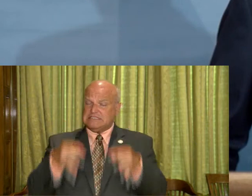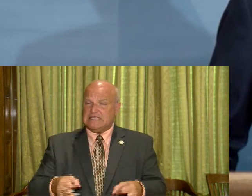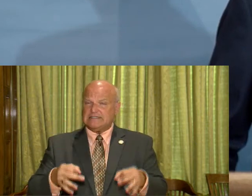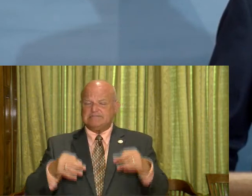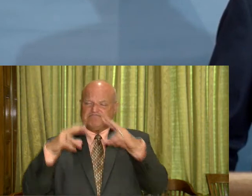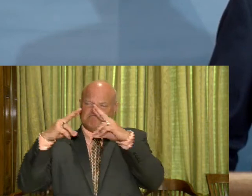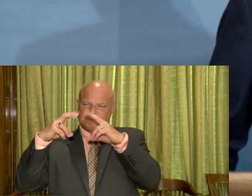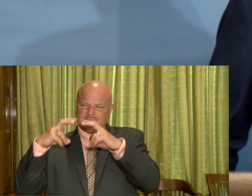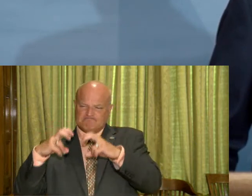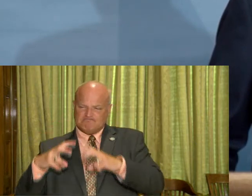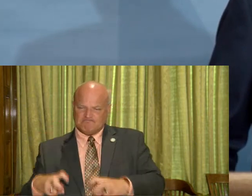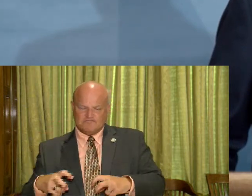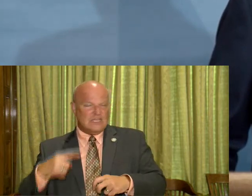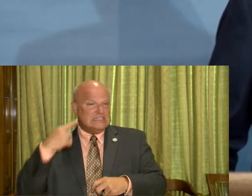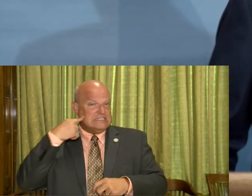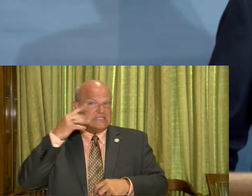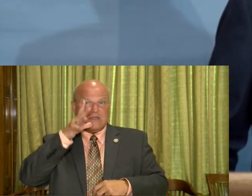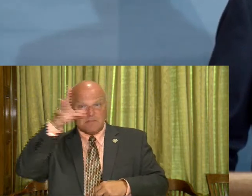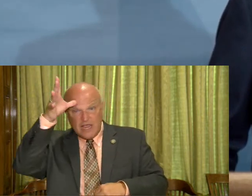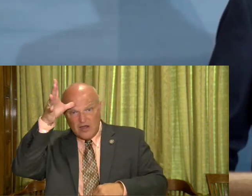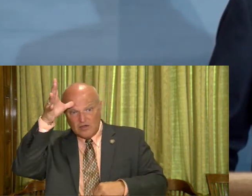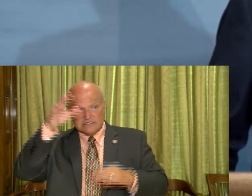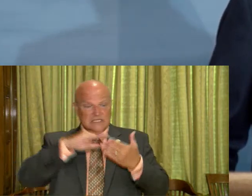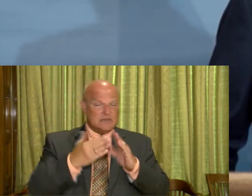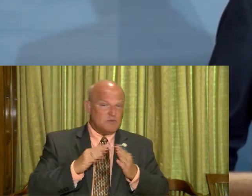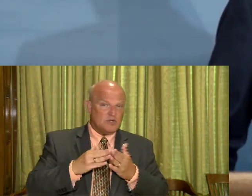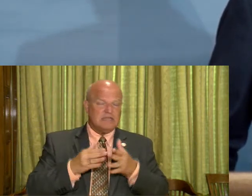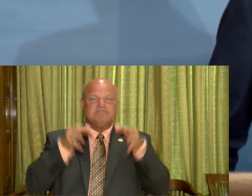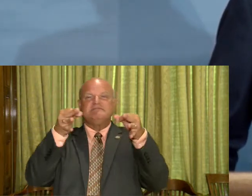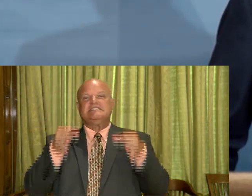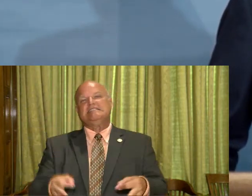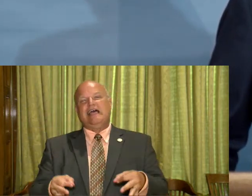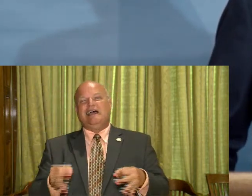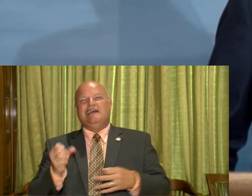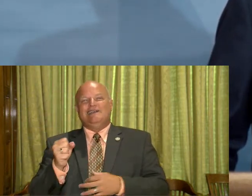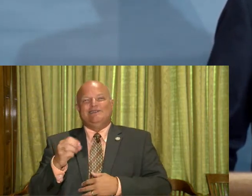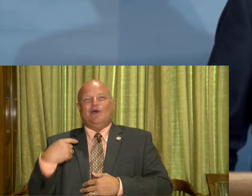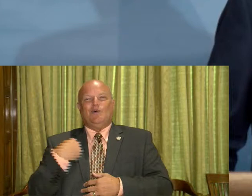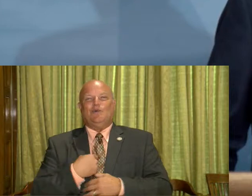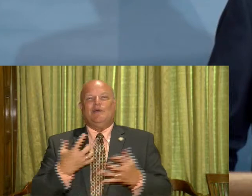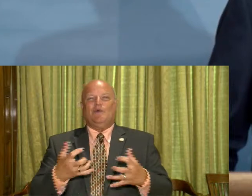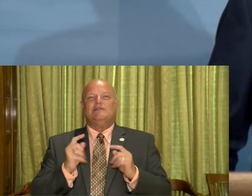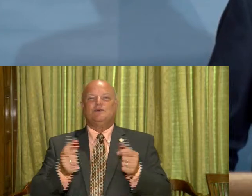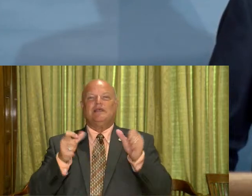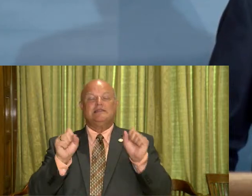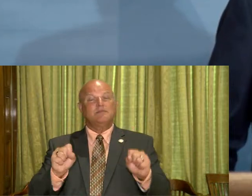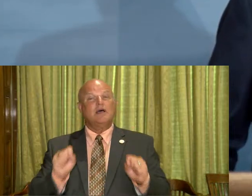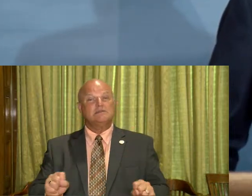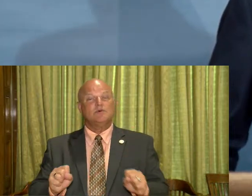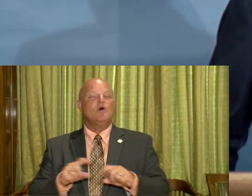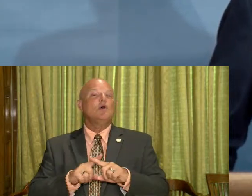assessment of it, to listen to parents in their community, to make a decision. And so we want to do this as quickly